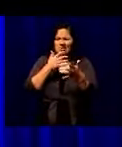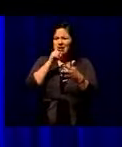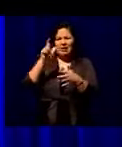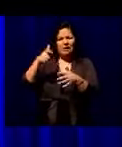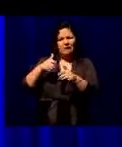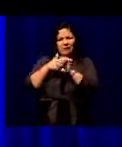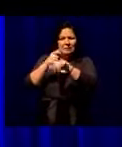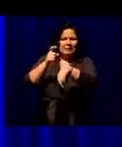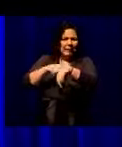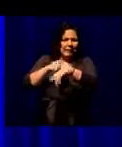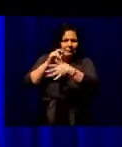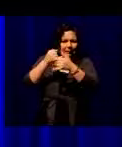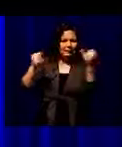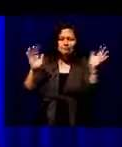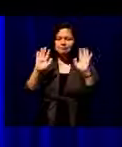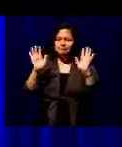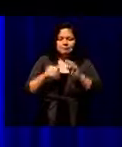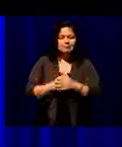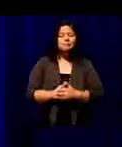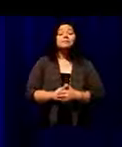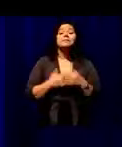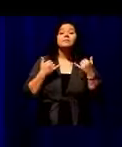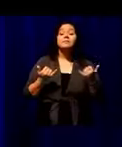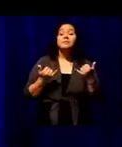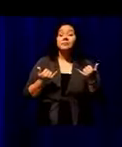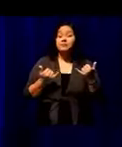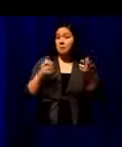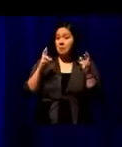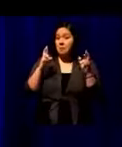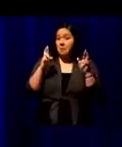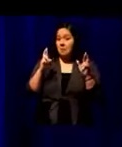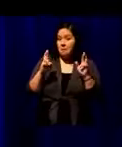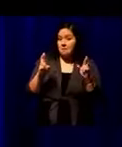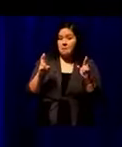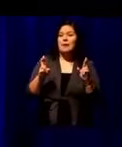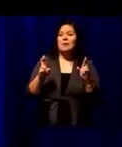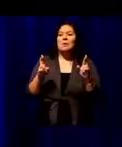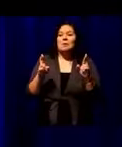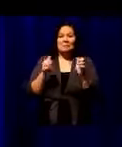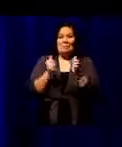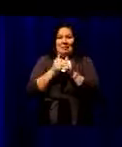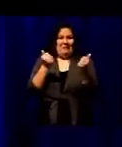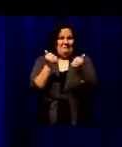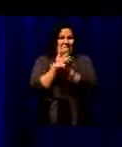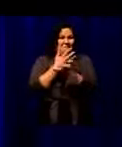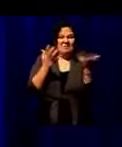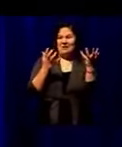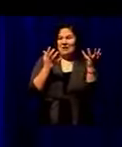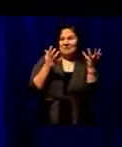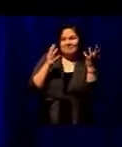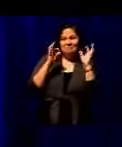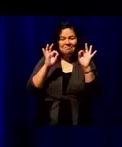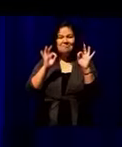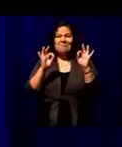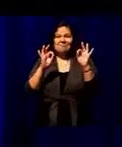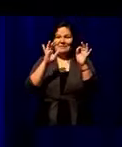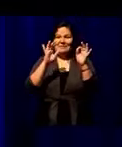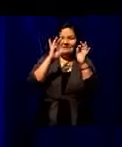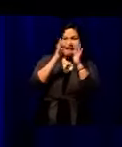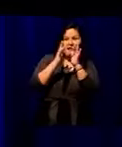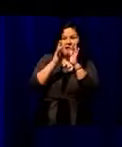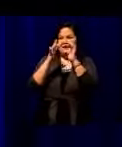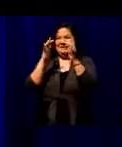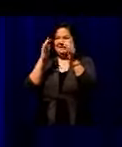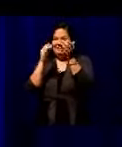do. So now, hopefully, with all of this fabulous digital